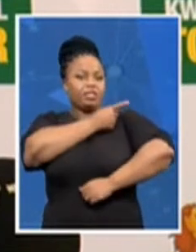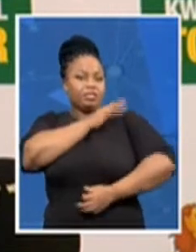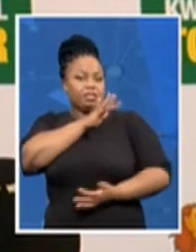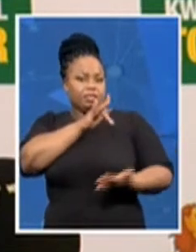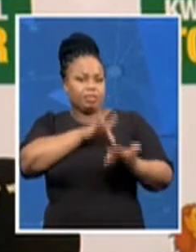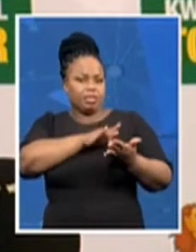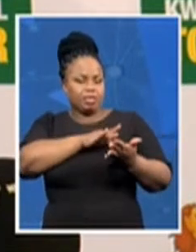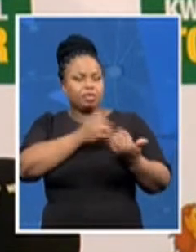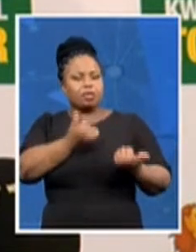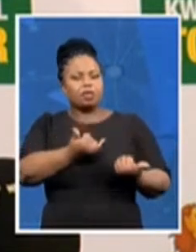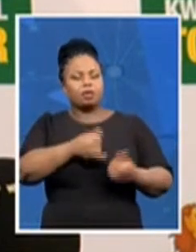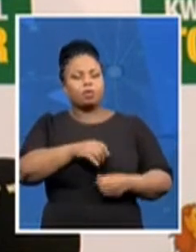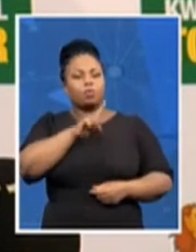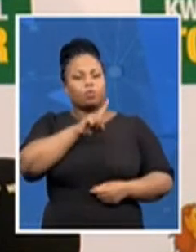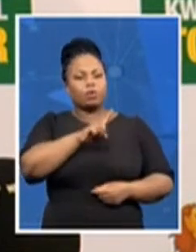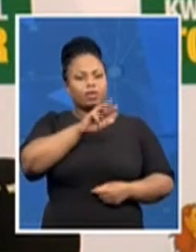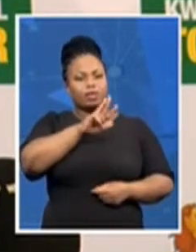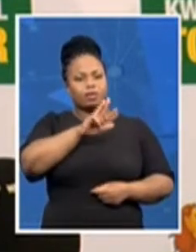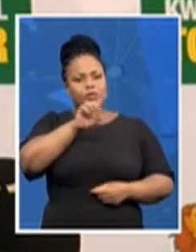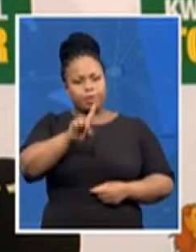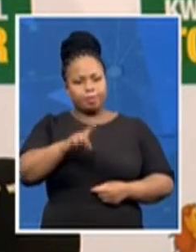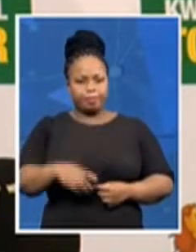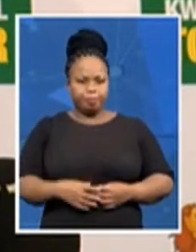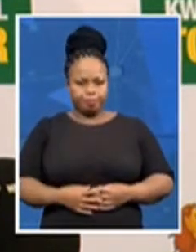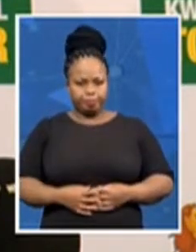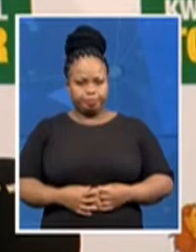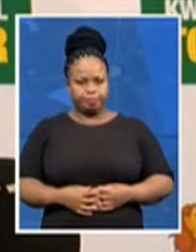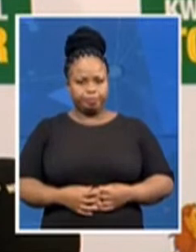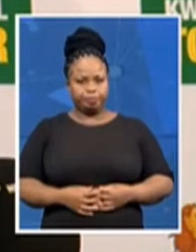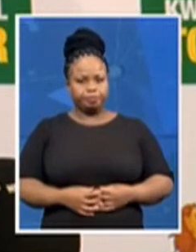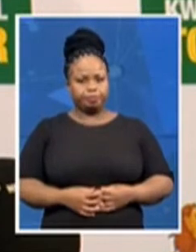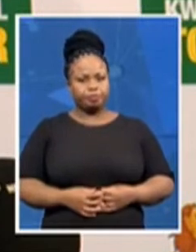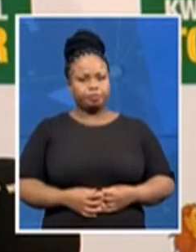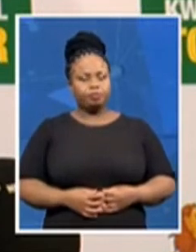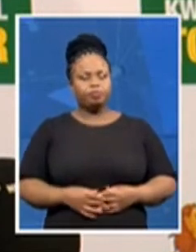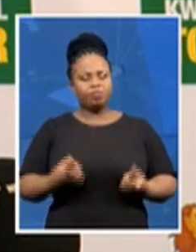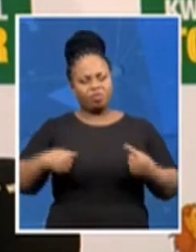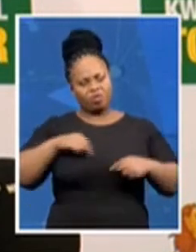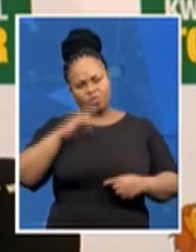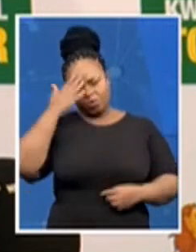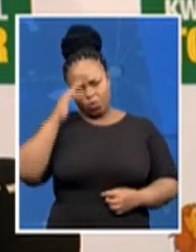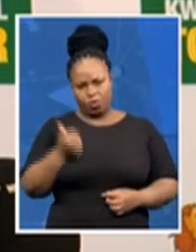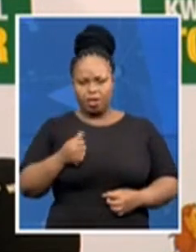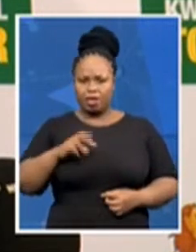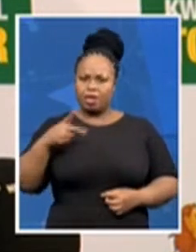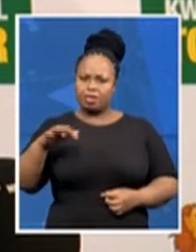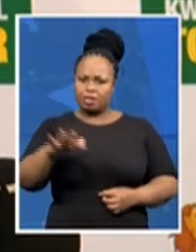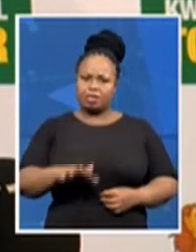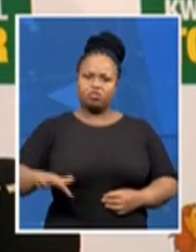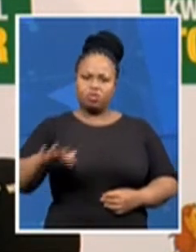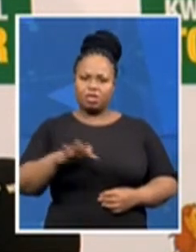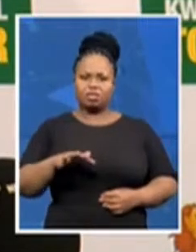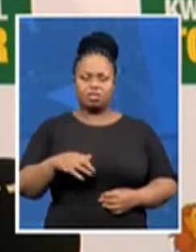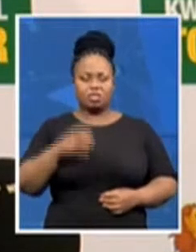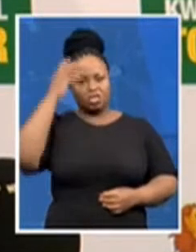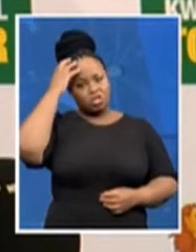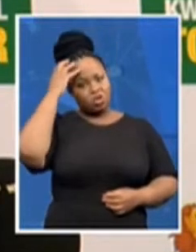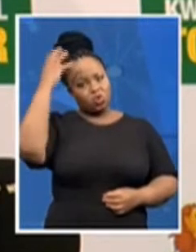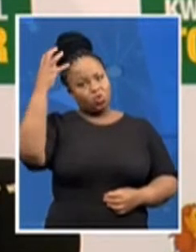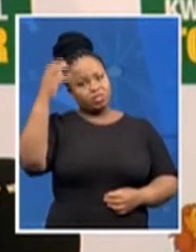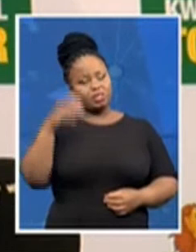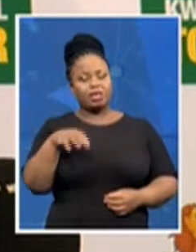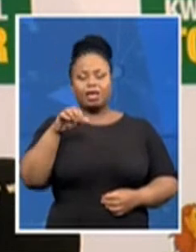191. We are aware that some sites, such as Inkosi Albert Luthuli Central